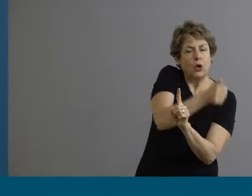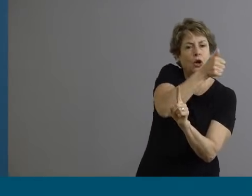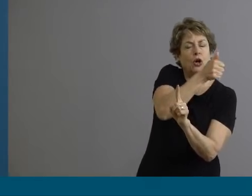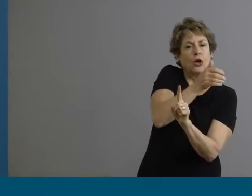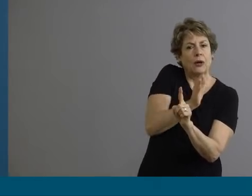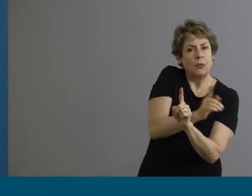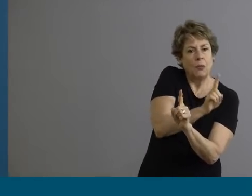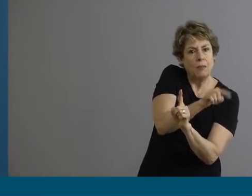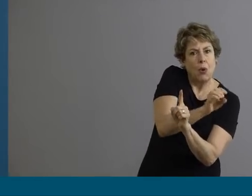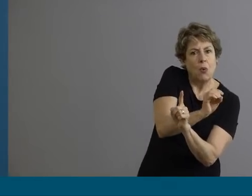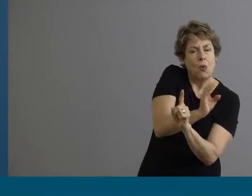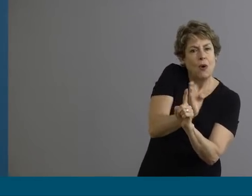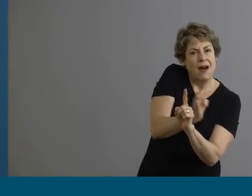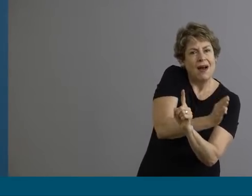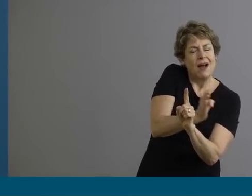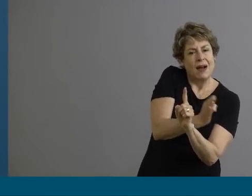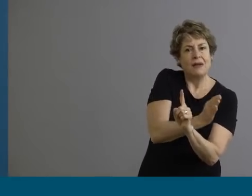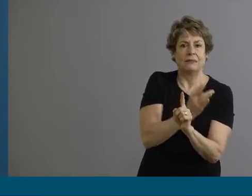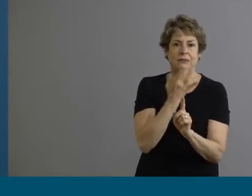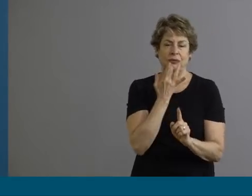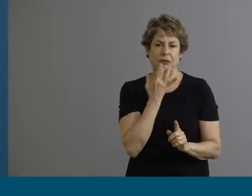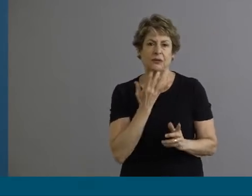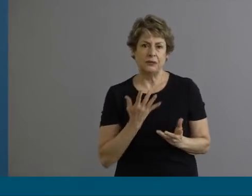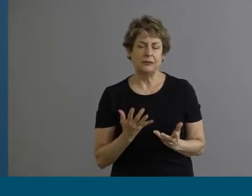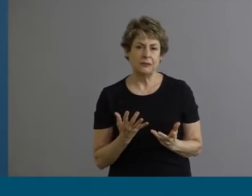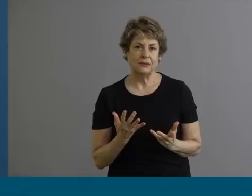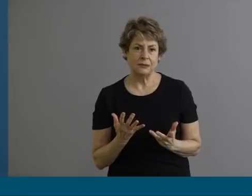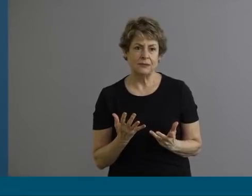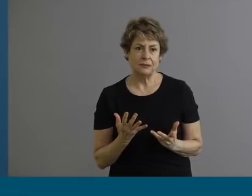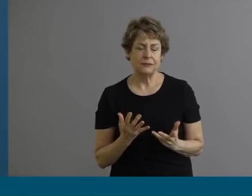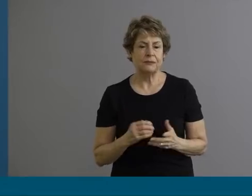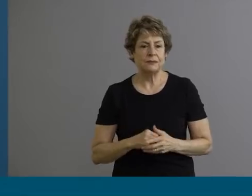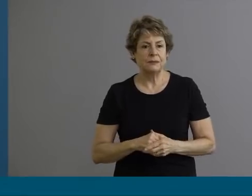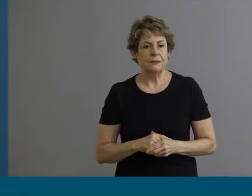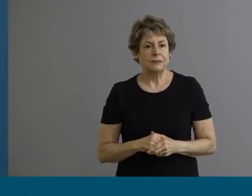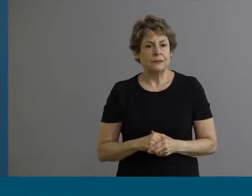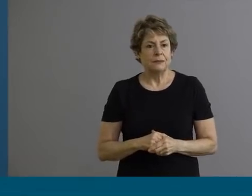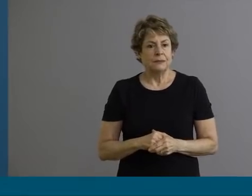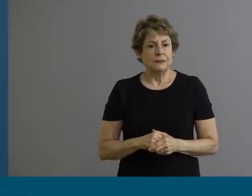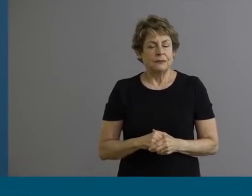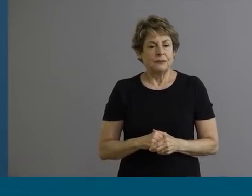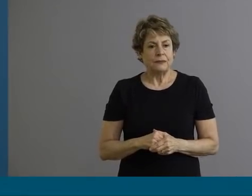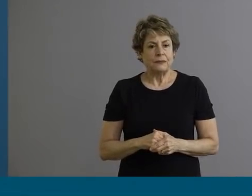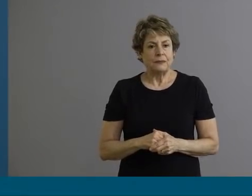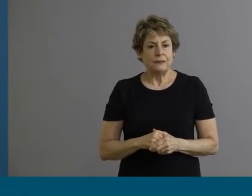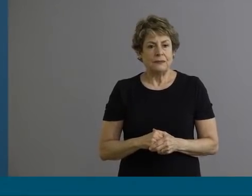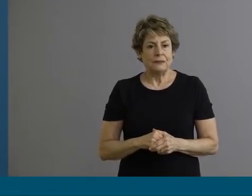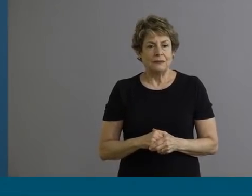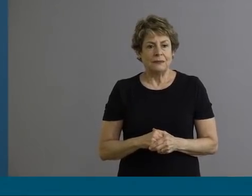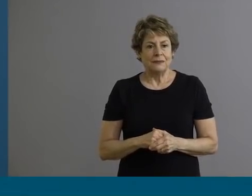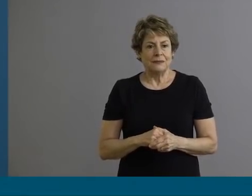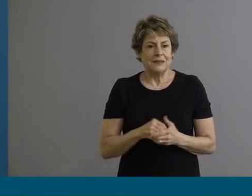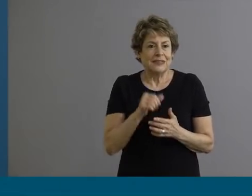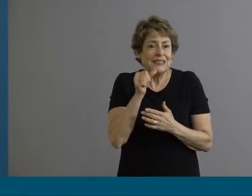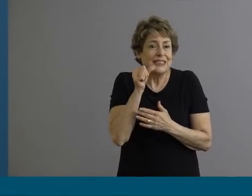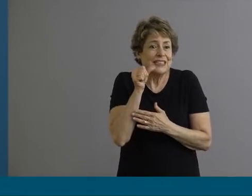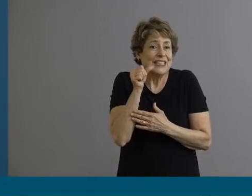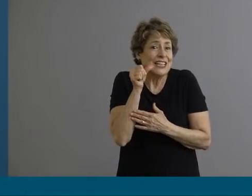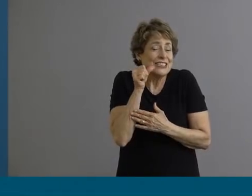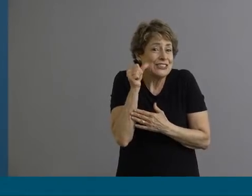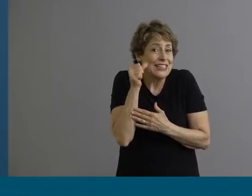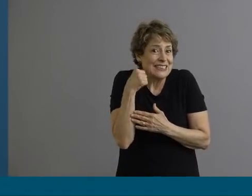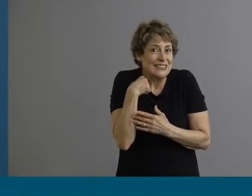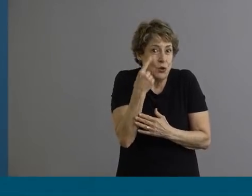actually at 1.08. Okay, so we had reduced it 10 basis points as